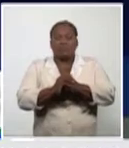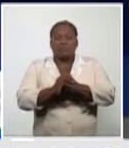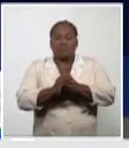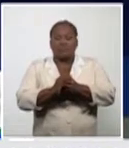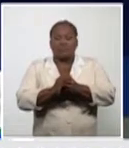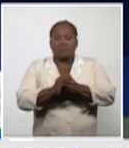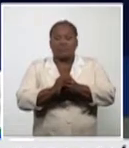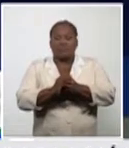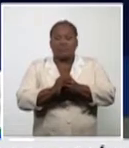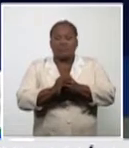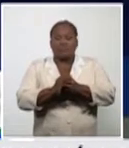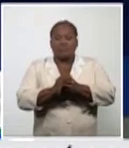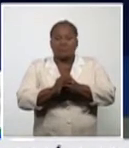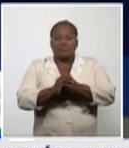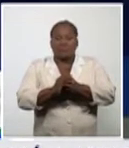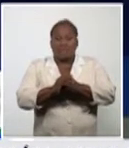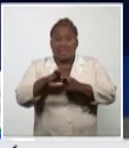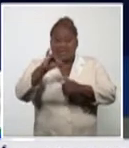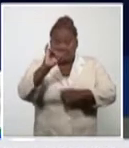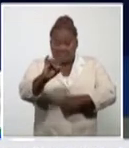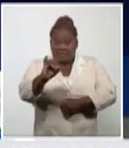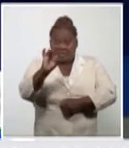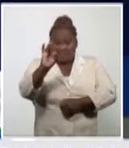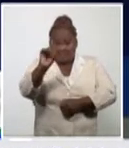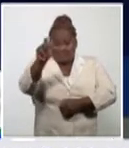at 4.1%.